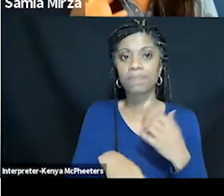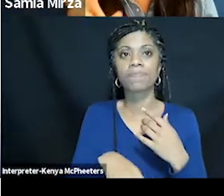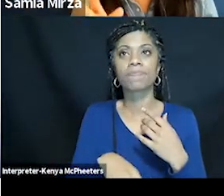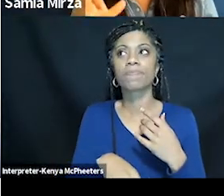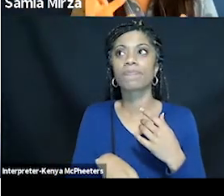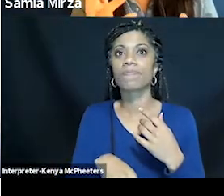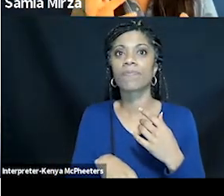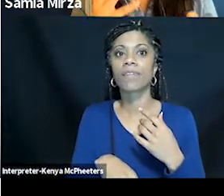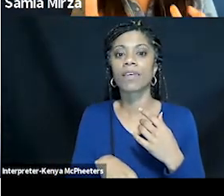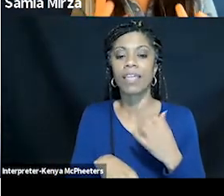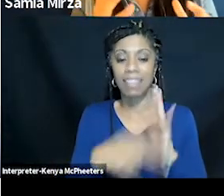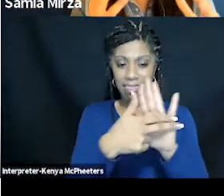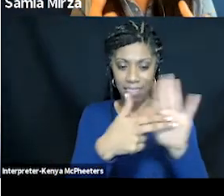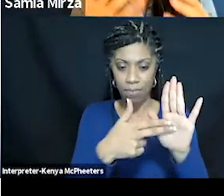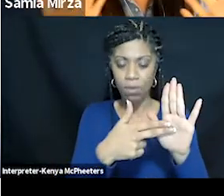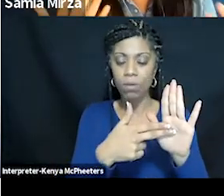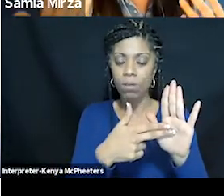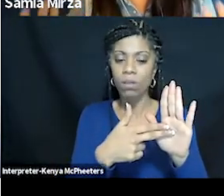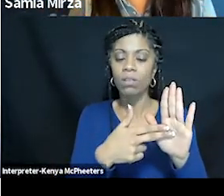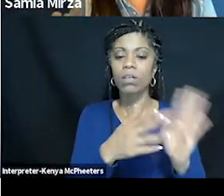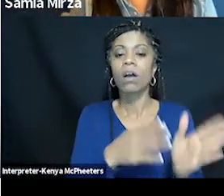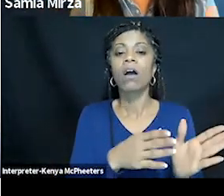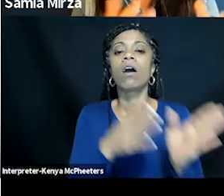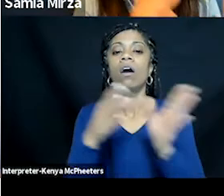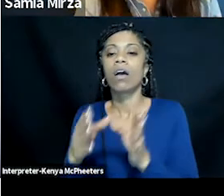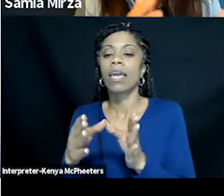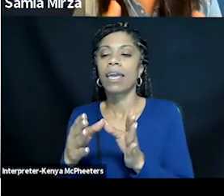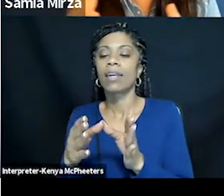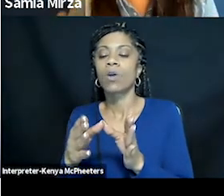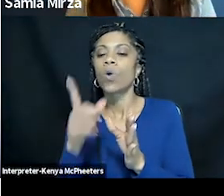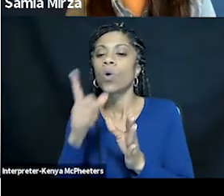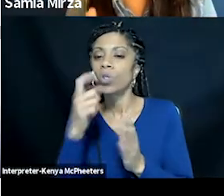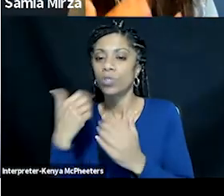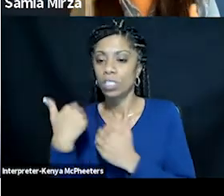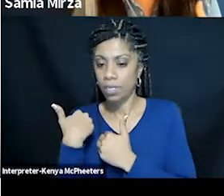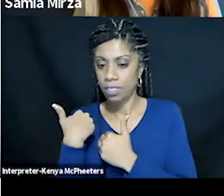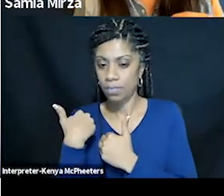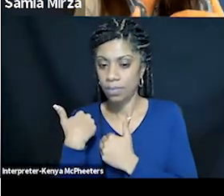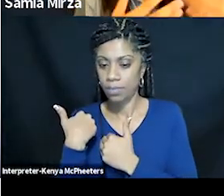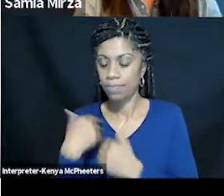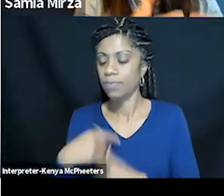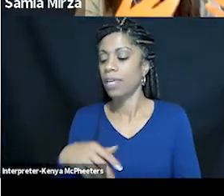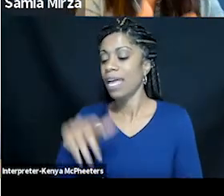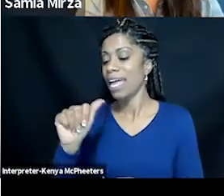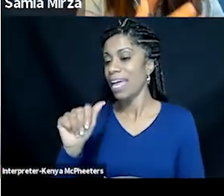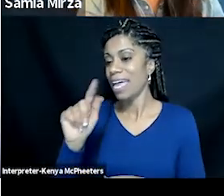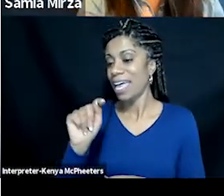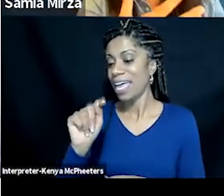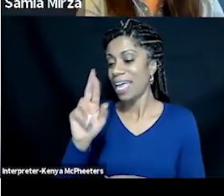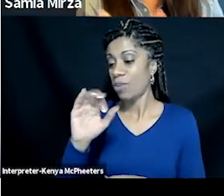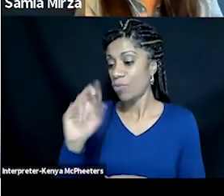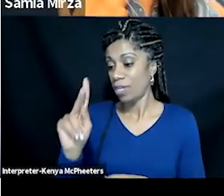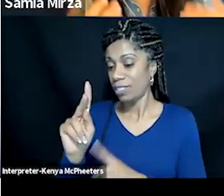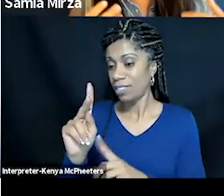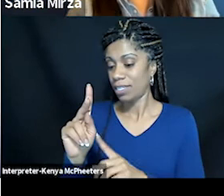also shifting where we're assigning responsibility. So at-risk student implies that the student has done something